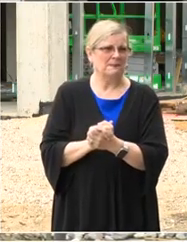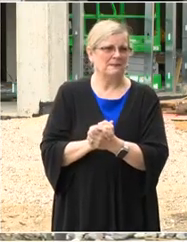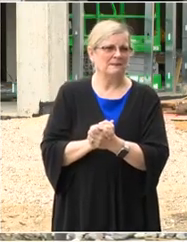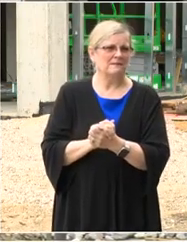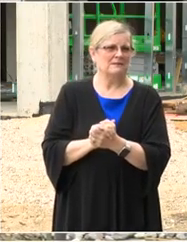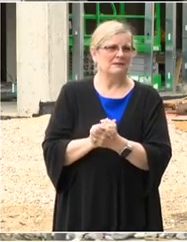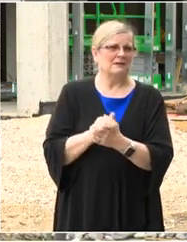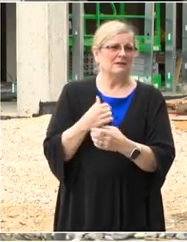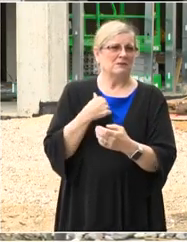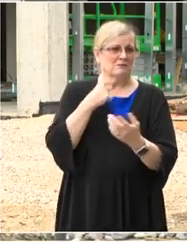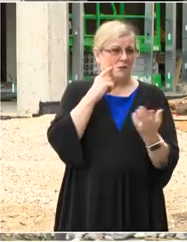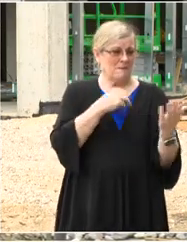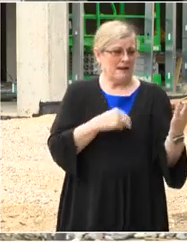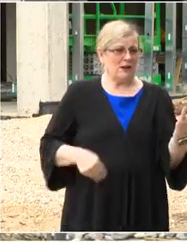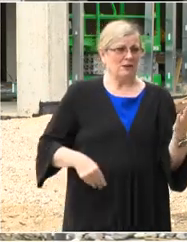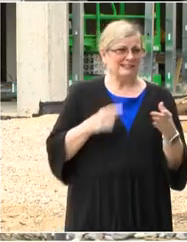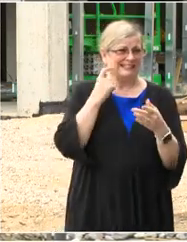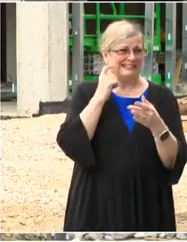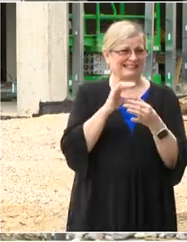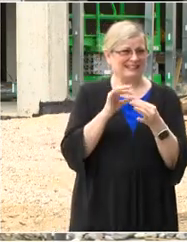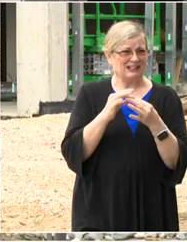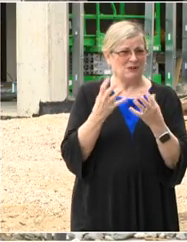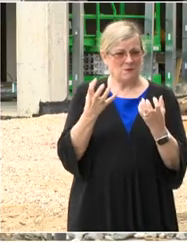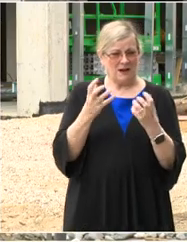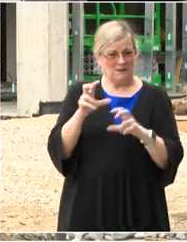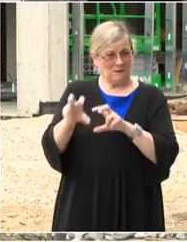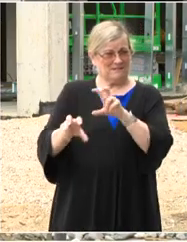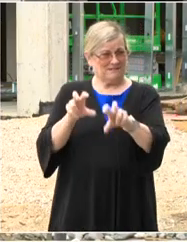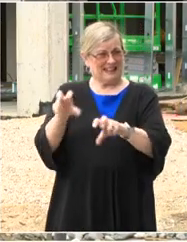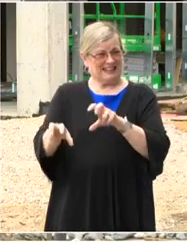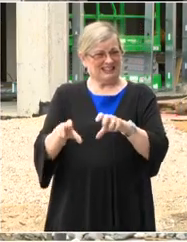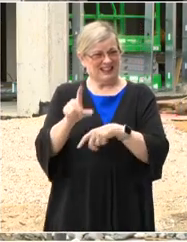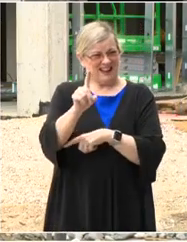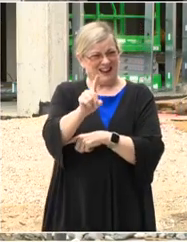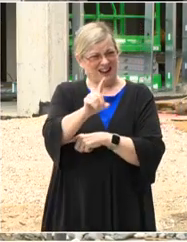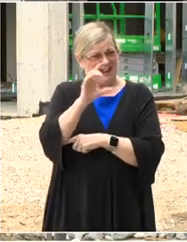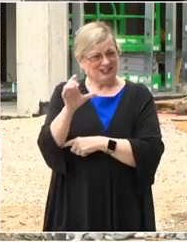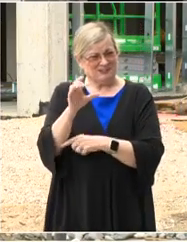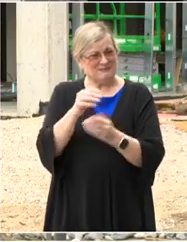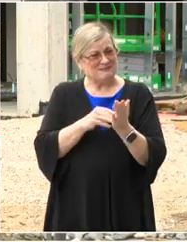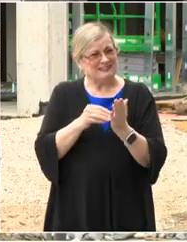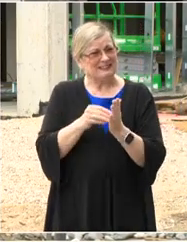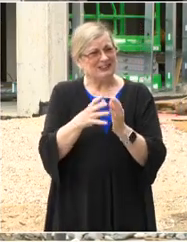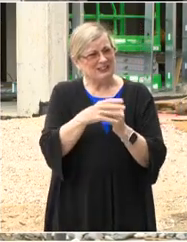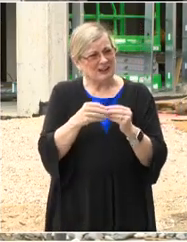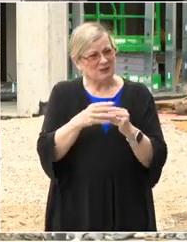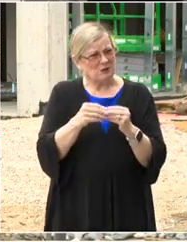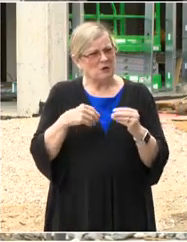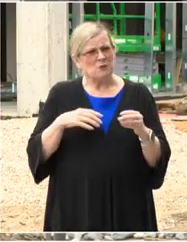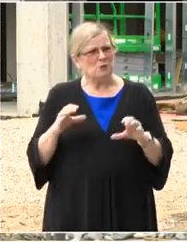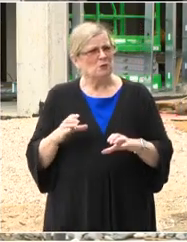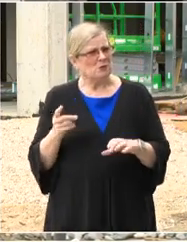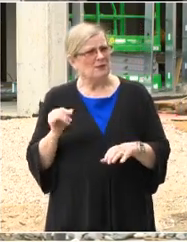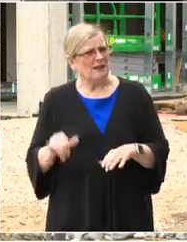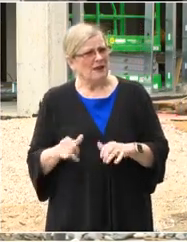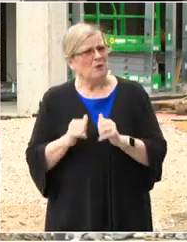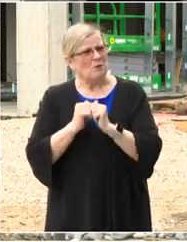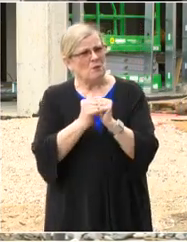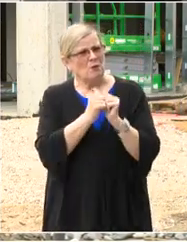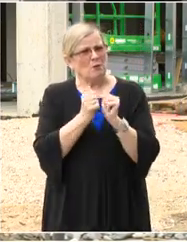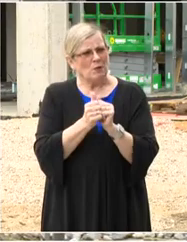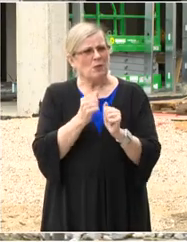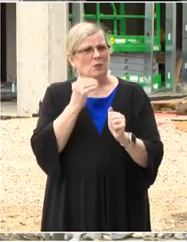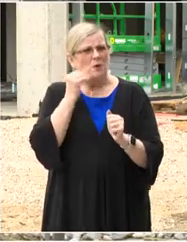that we want to invest $100 million into our residents. But we do that by working with housing providers, both nonprofit